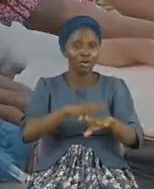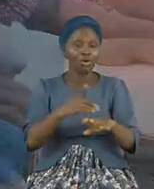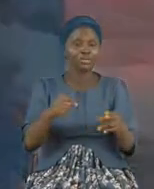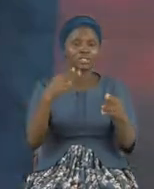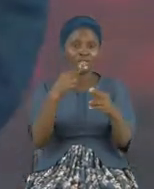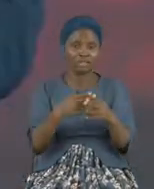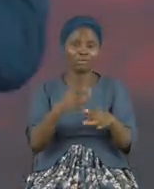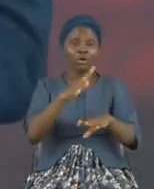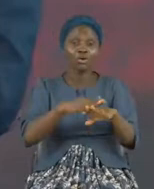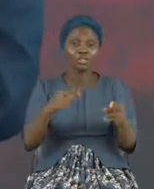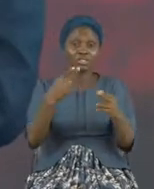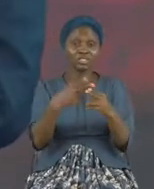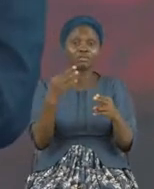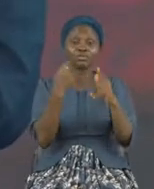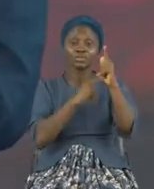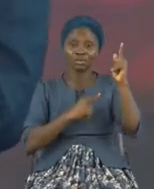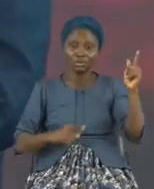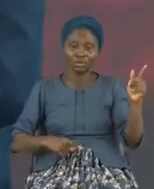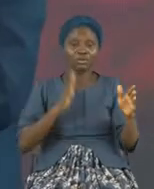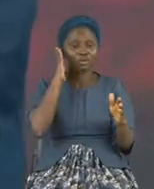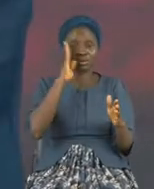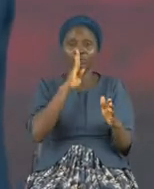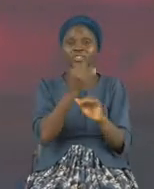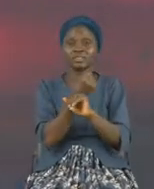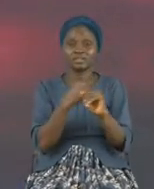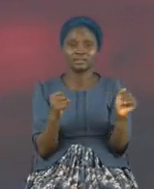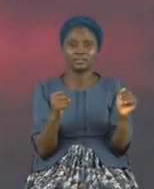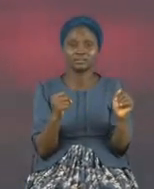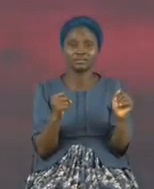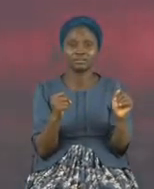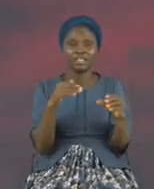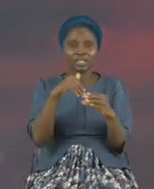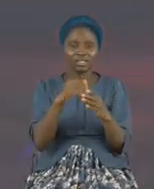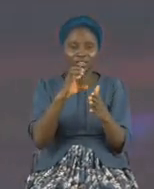on the name of the Lord shall be saved. Look at chapter 4 again,